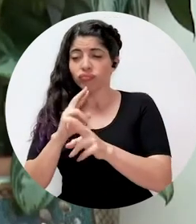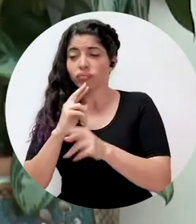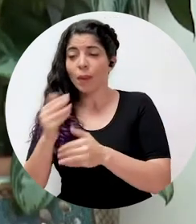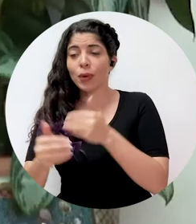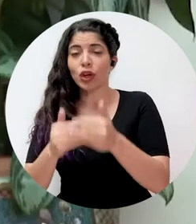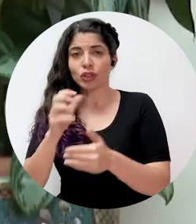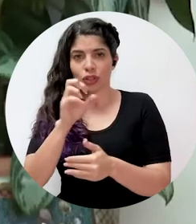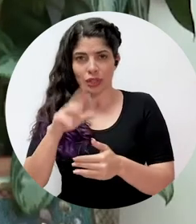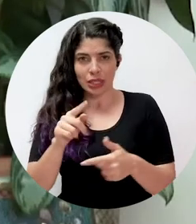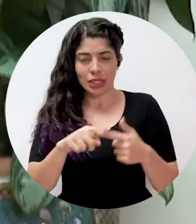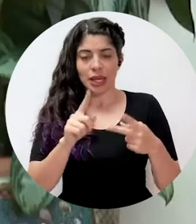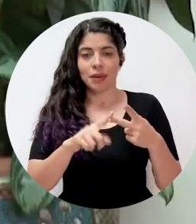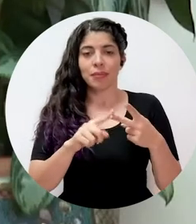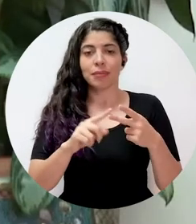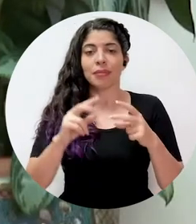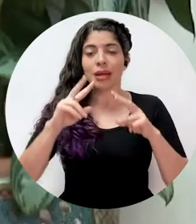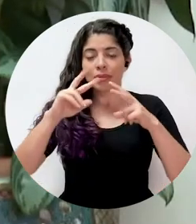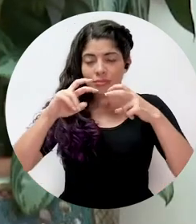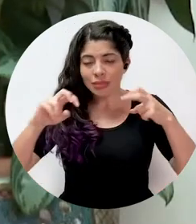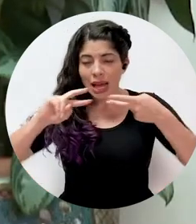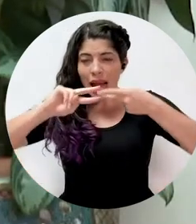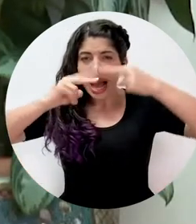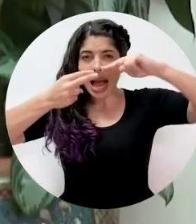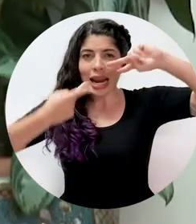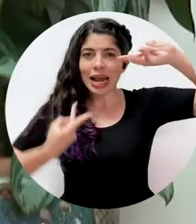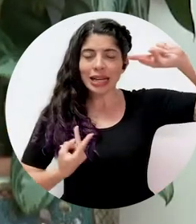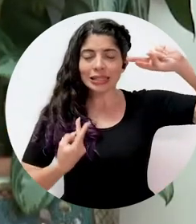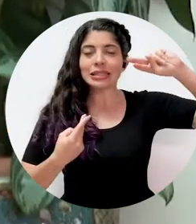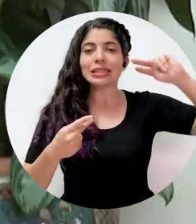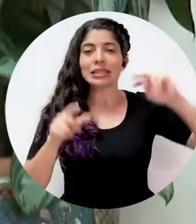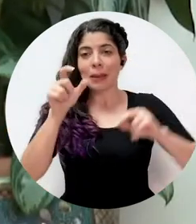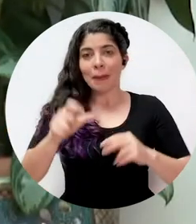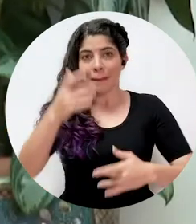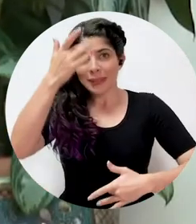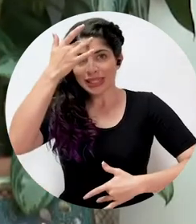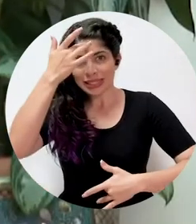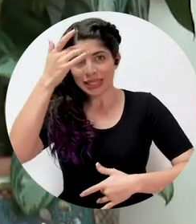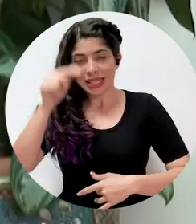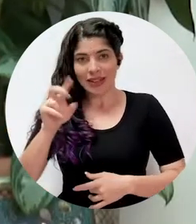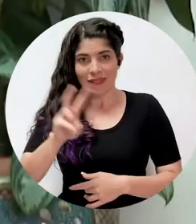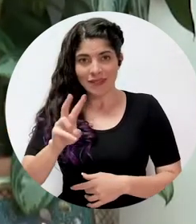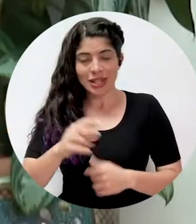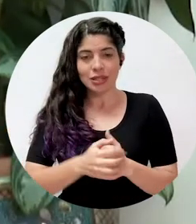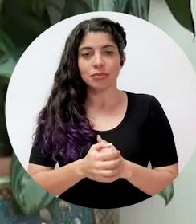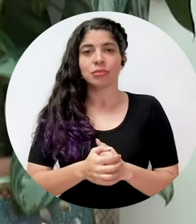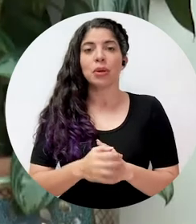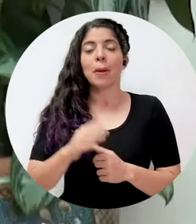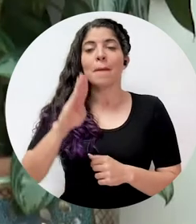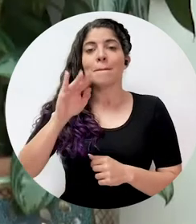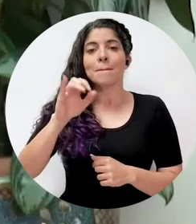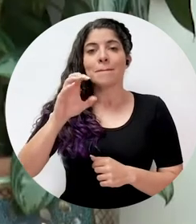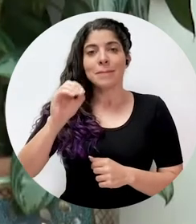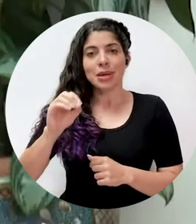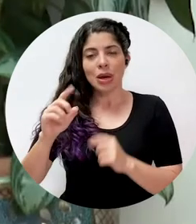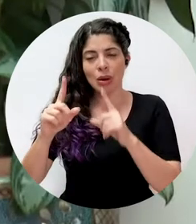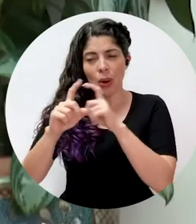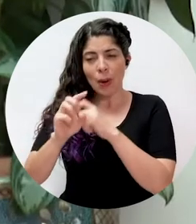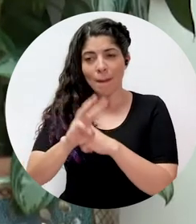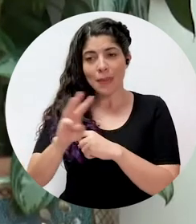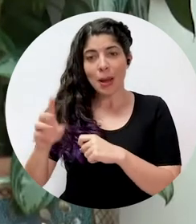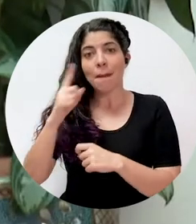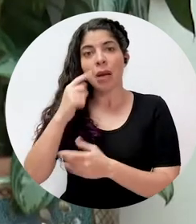Rica, genomic analysis of the virus in Costa Rica patients, biocomputational platform for